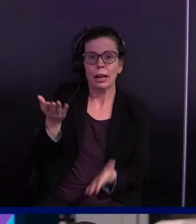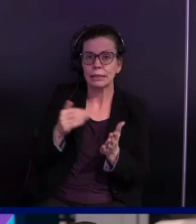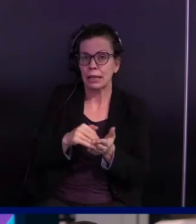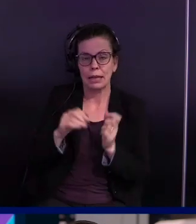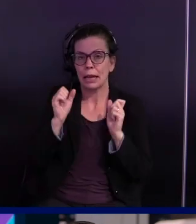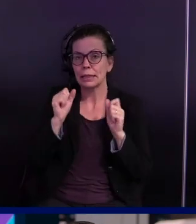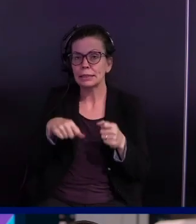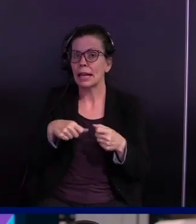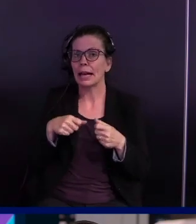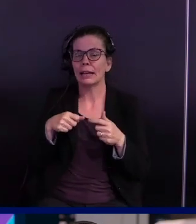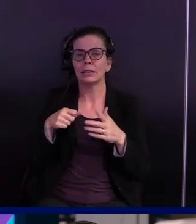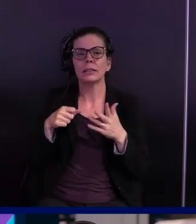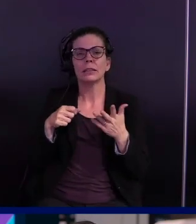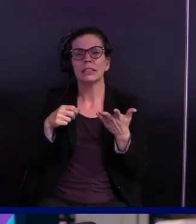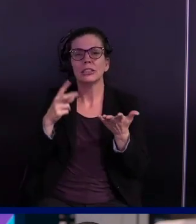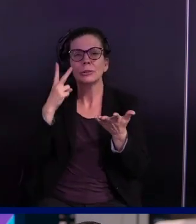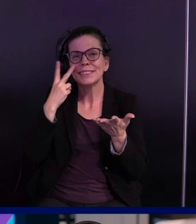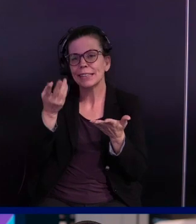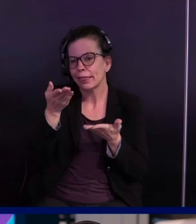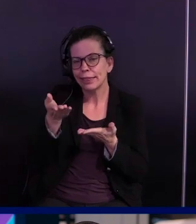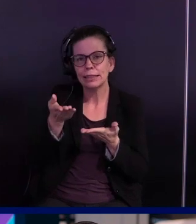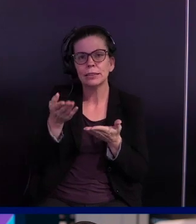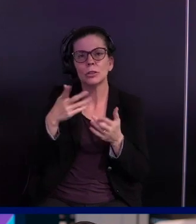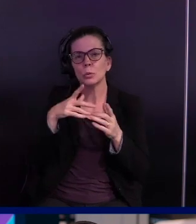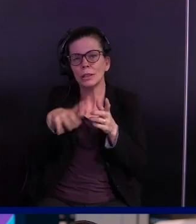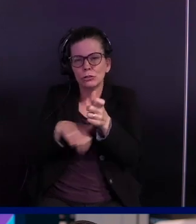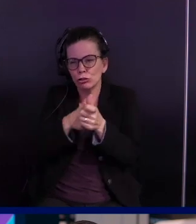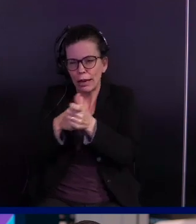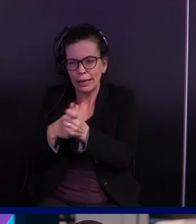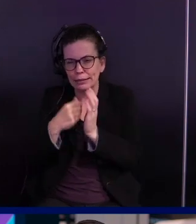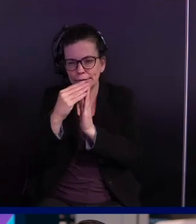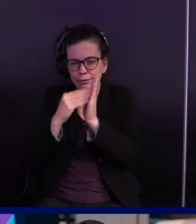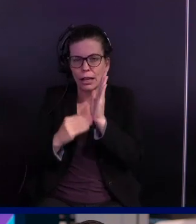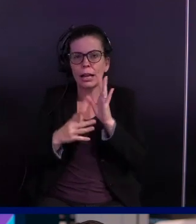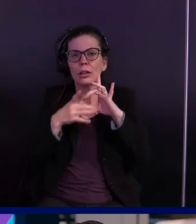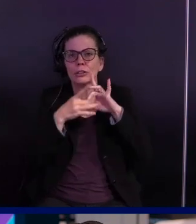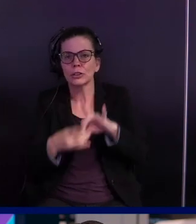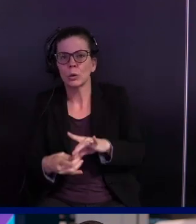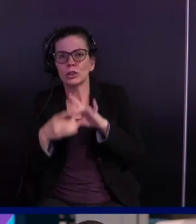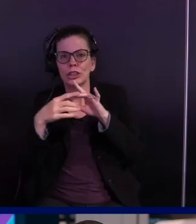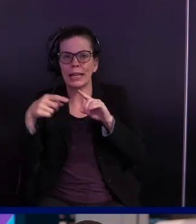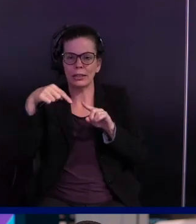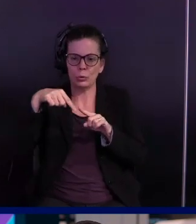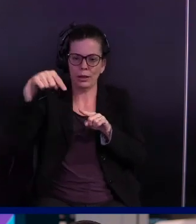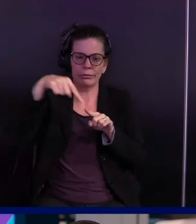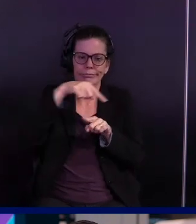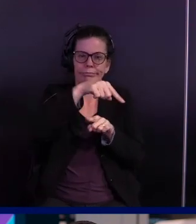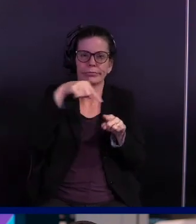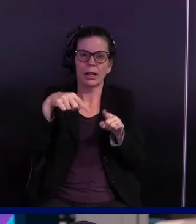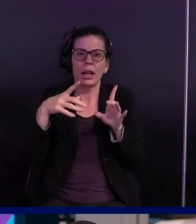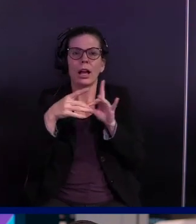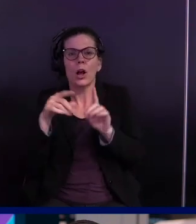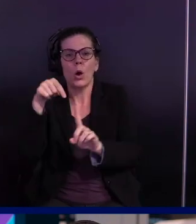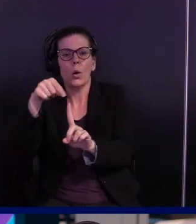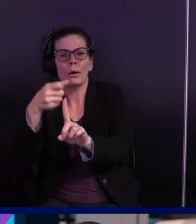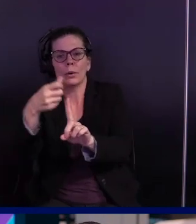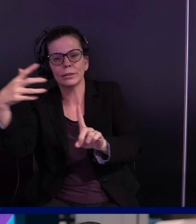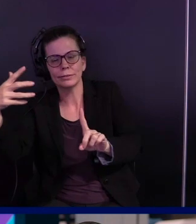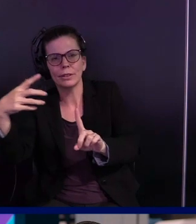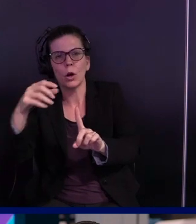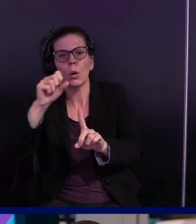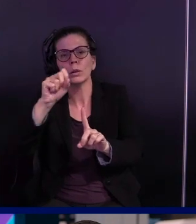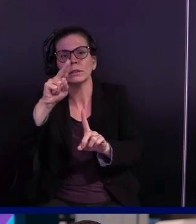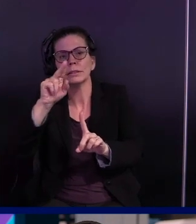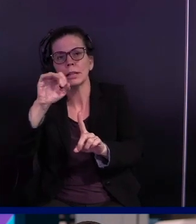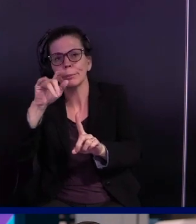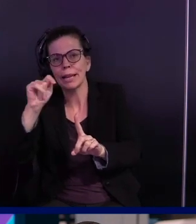a little bit over. Like you see that there's like this credential filtration finding that is associated with. It has like also the different more information around it, like the subnet of the